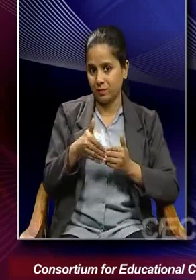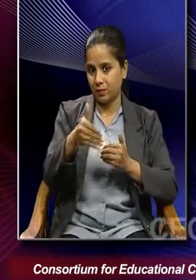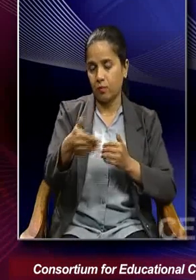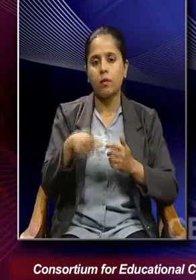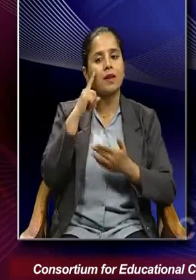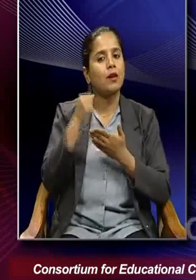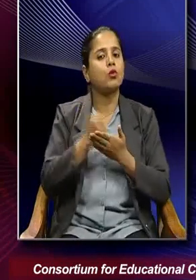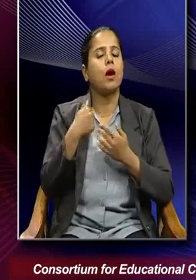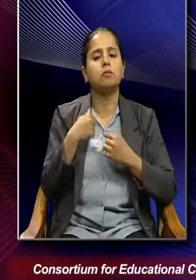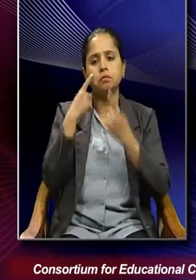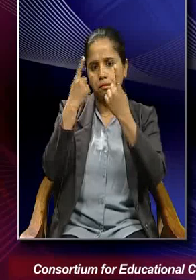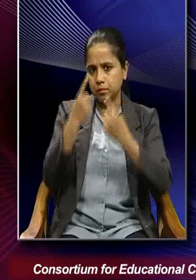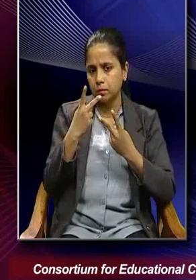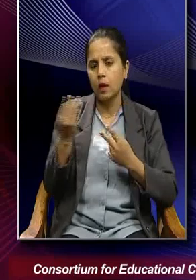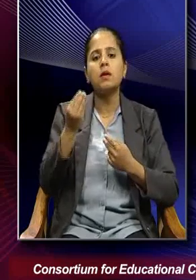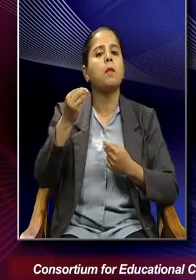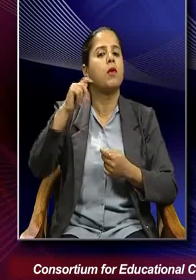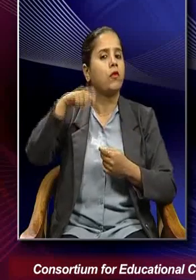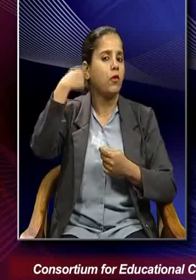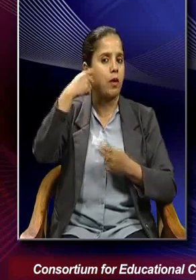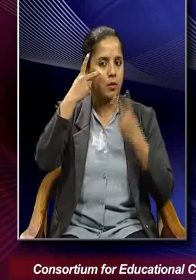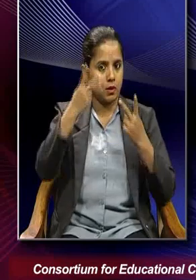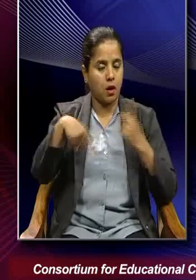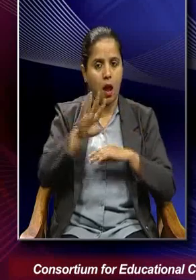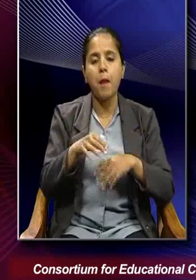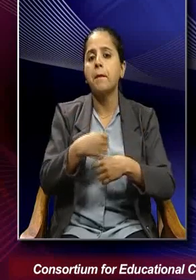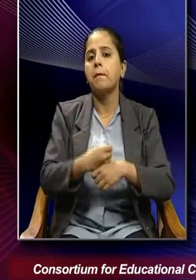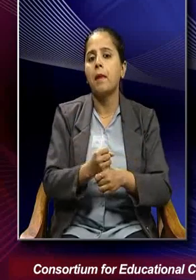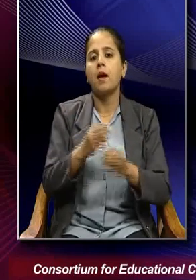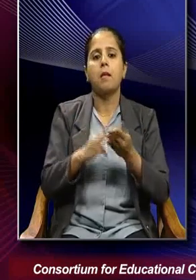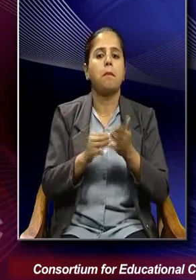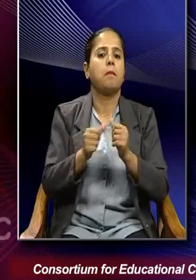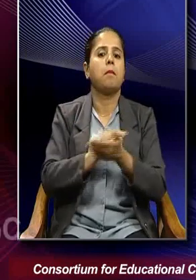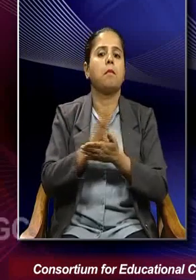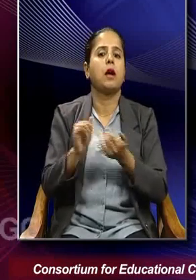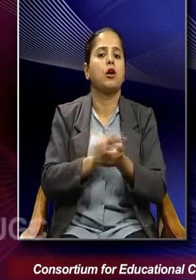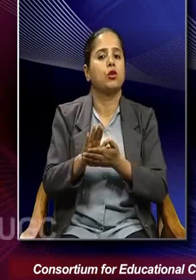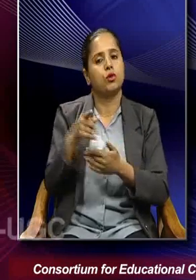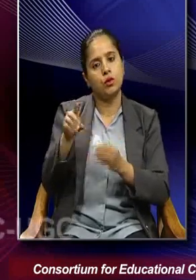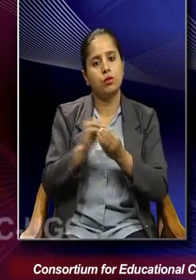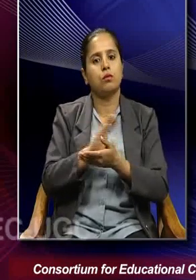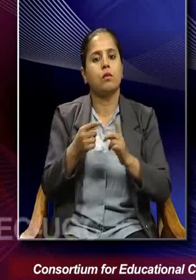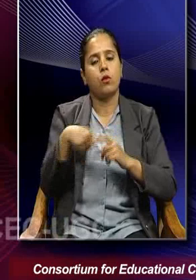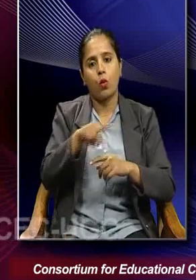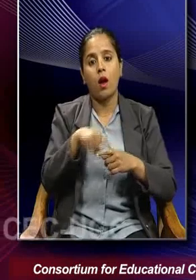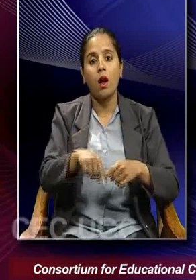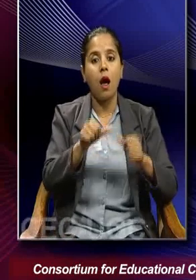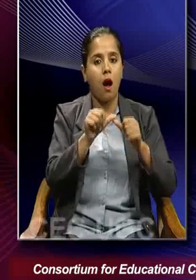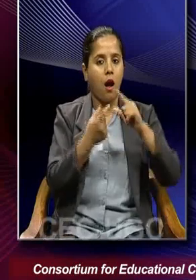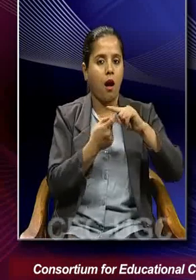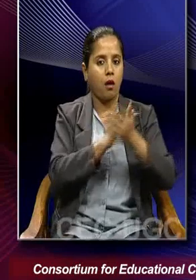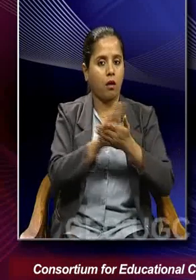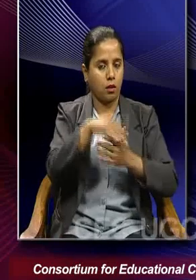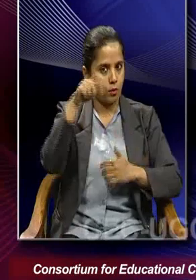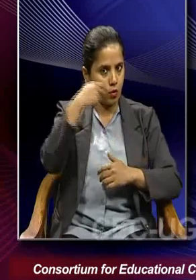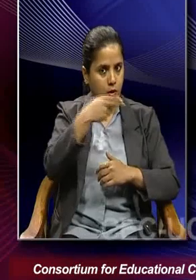will try to analyze some of the films which have been made by Mahesh Bhatt, beginning from Earth, for example, which was a film